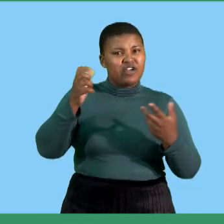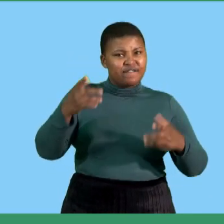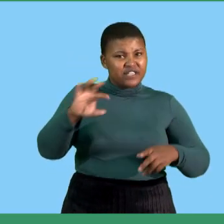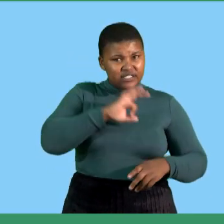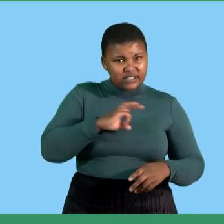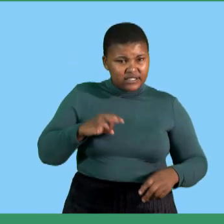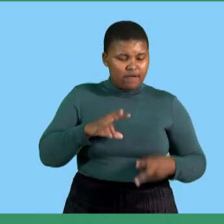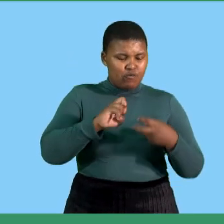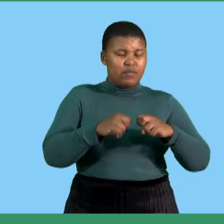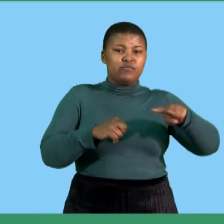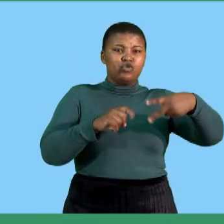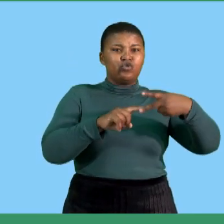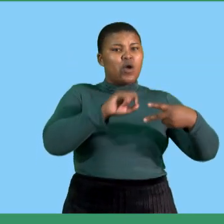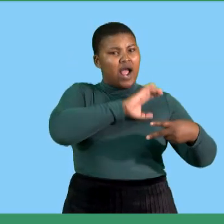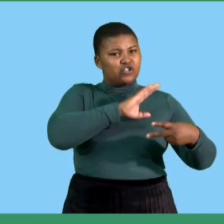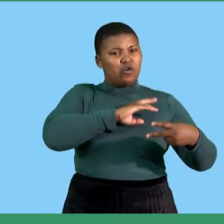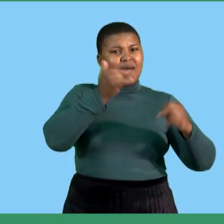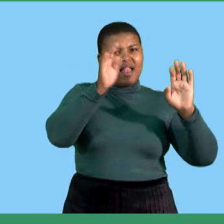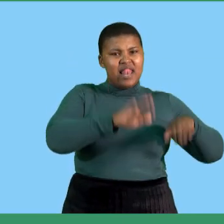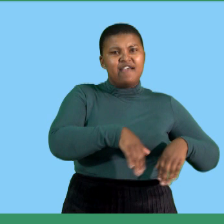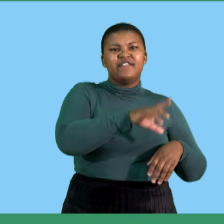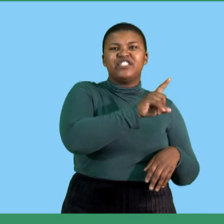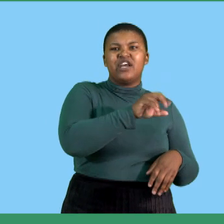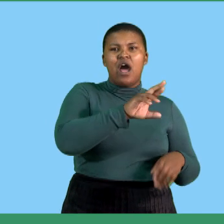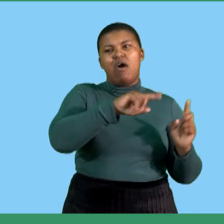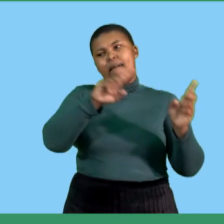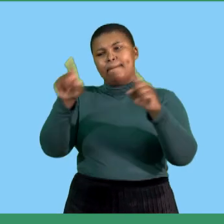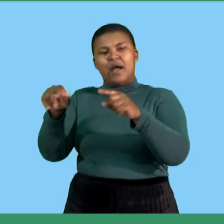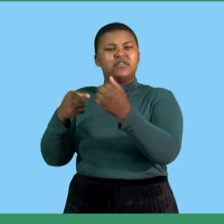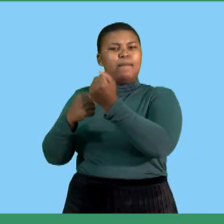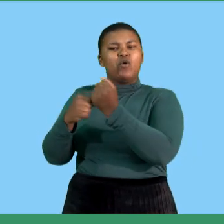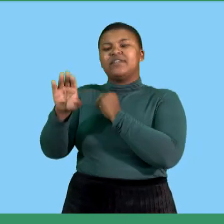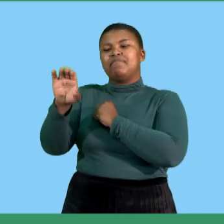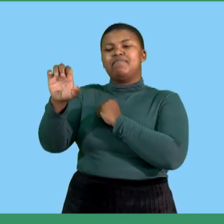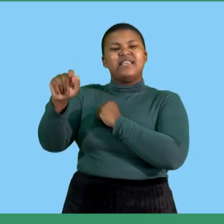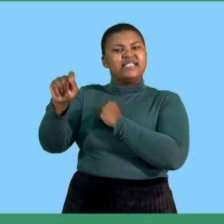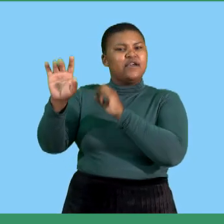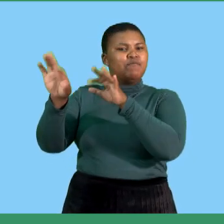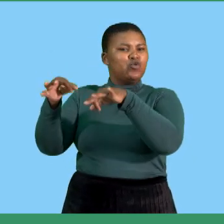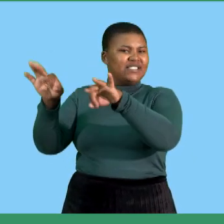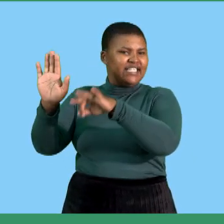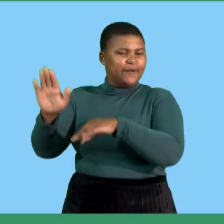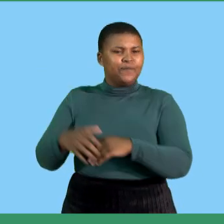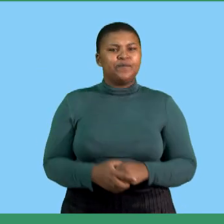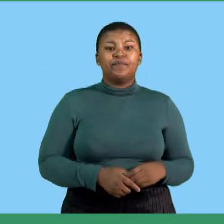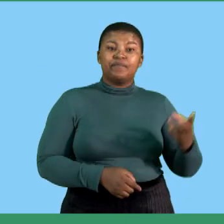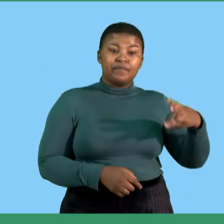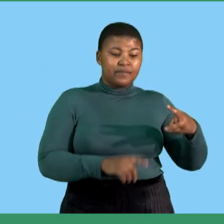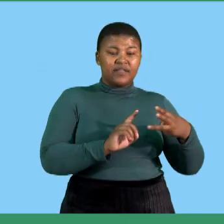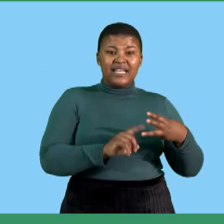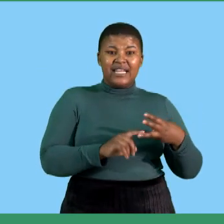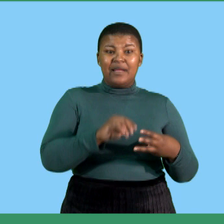have experienced employees on strike. Problem 2, the customers have started to support beat music, a similar business close